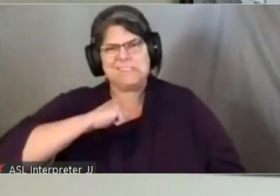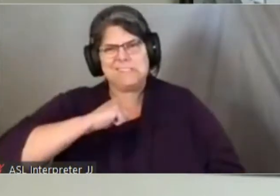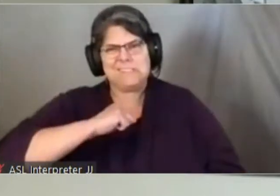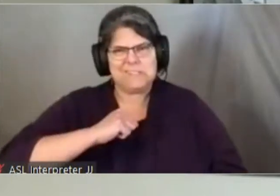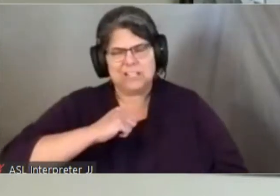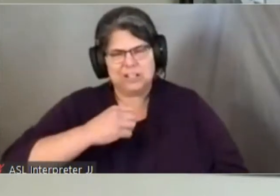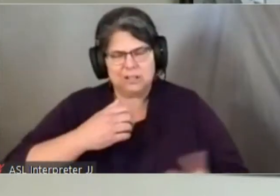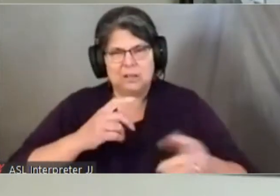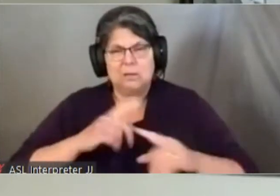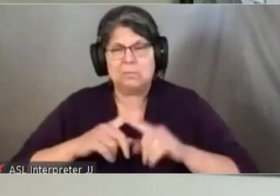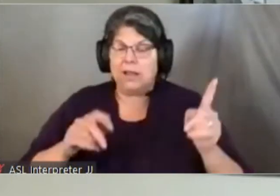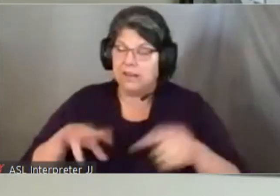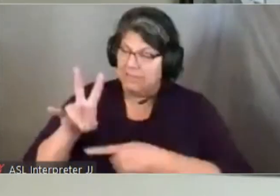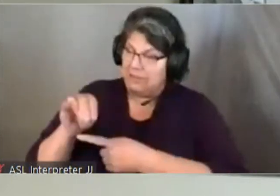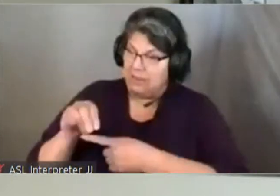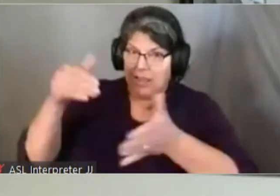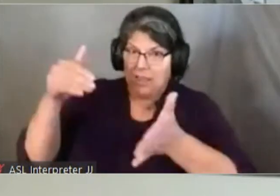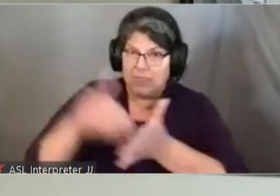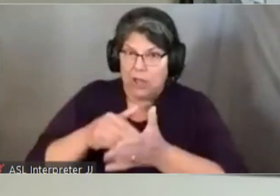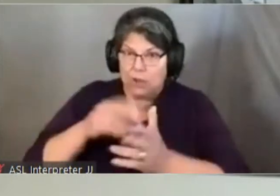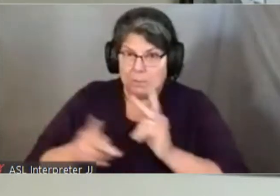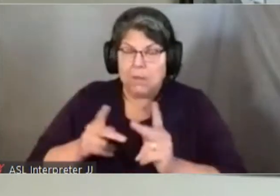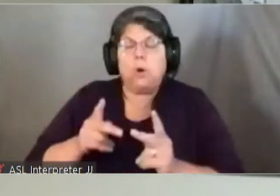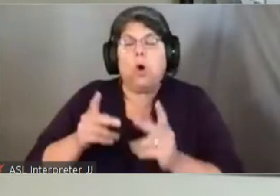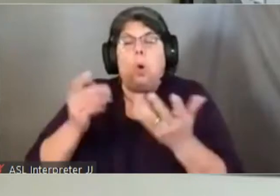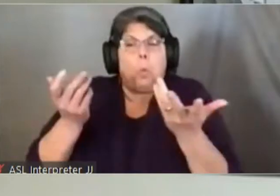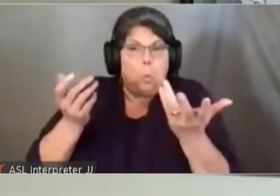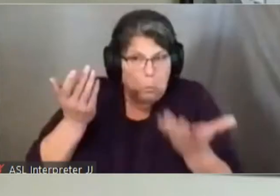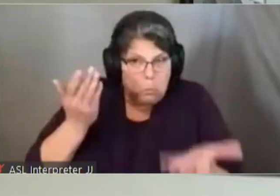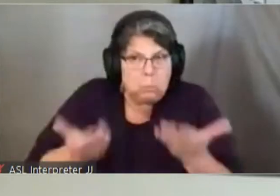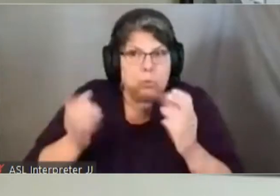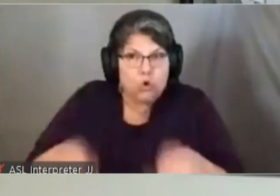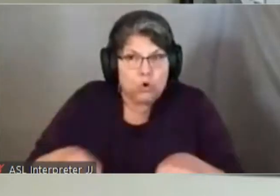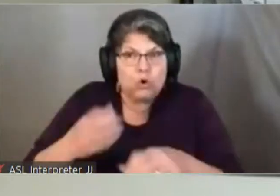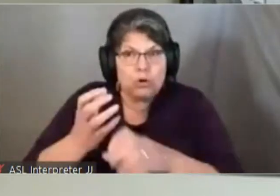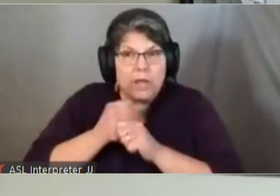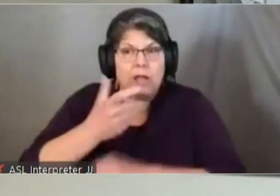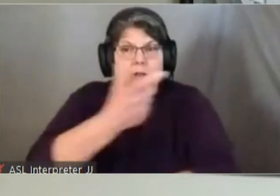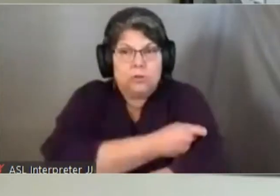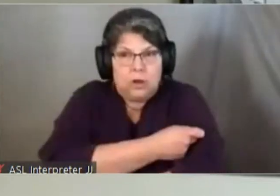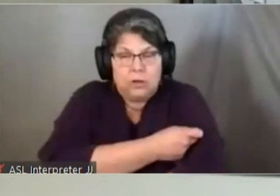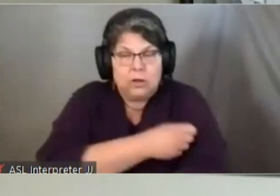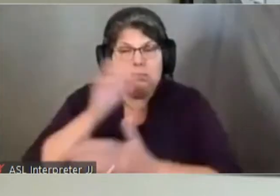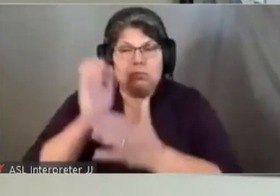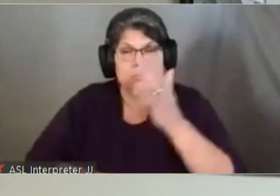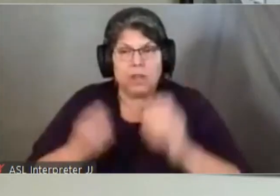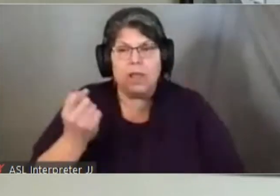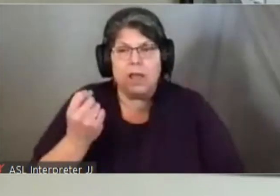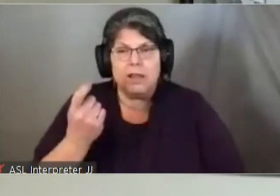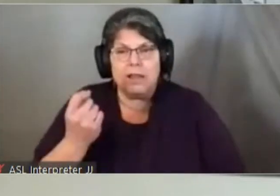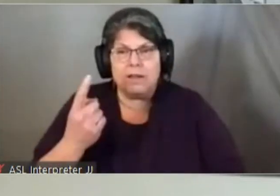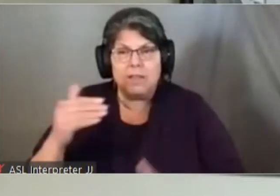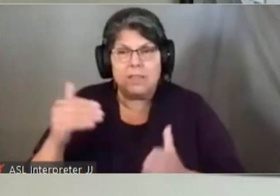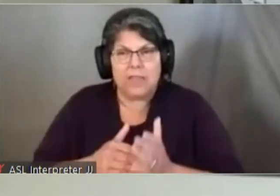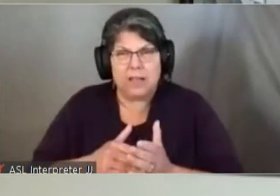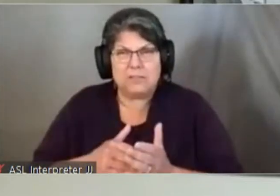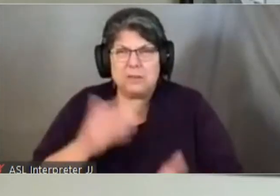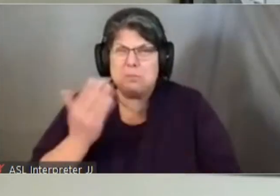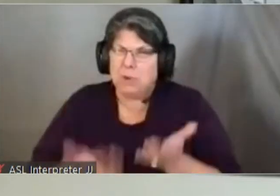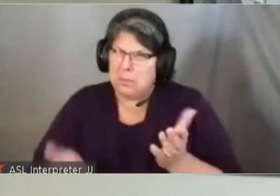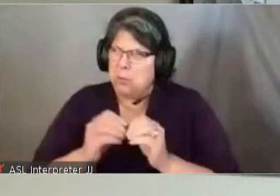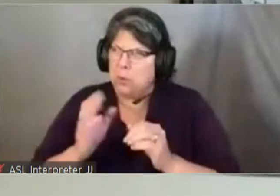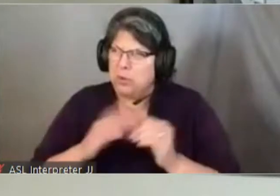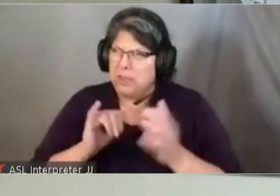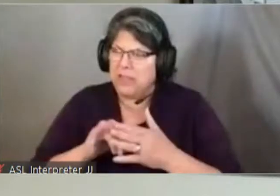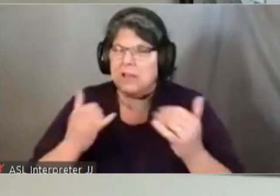the 70,000 that could be eligible and we subtract that 11,000, and it's probably a larger number now, that